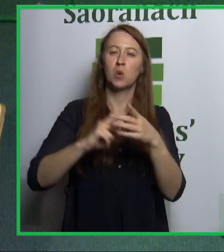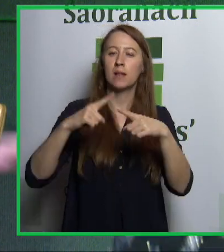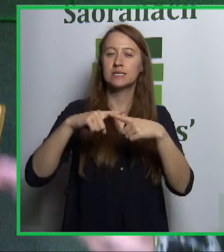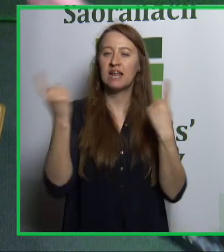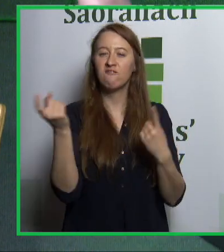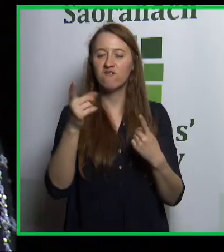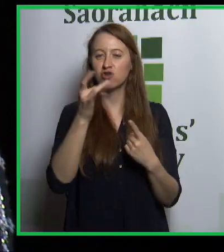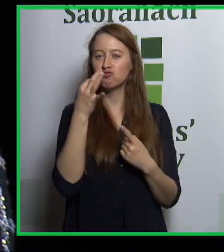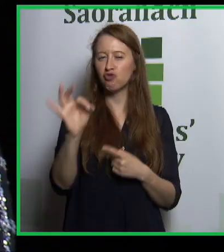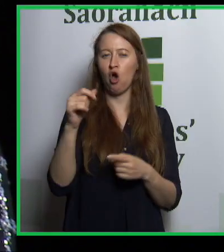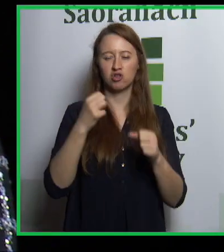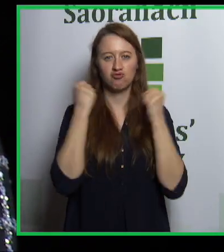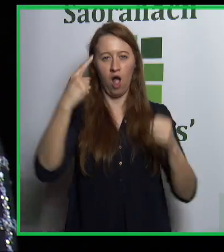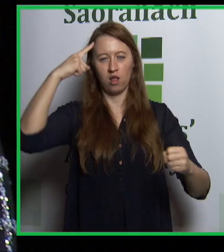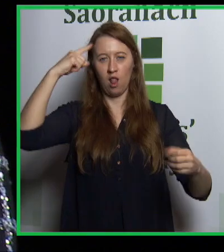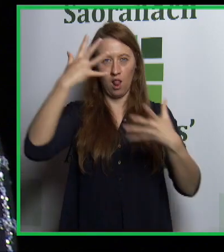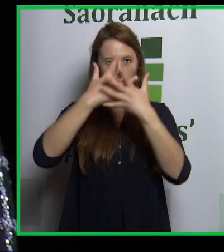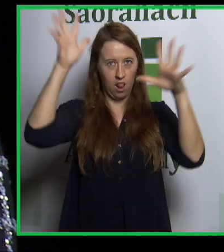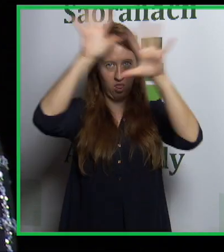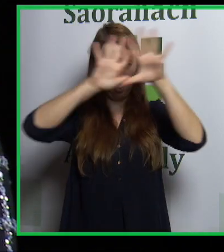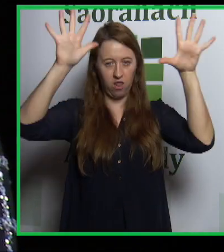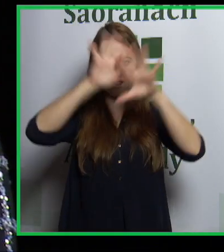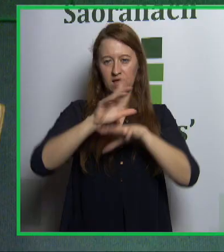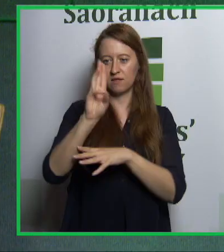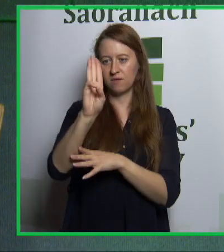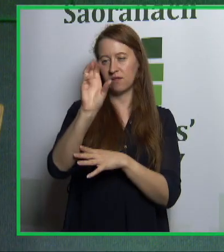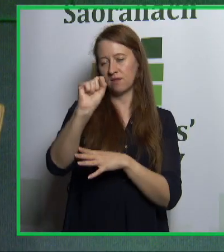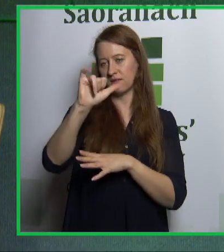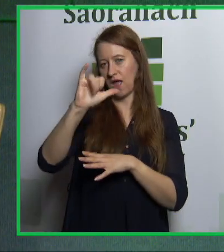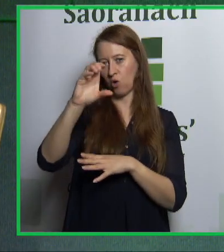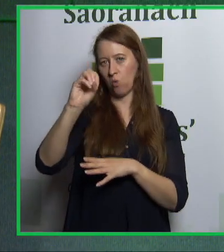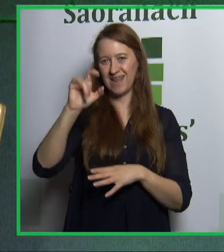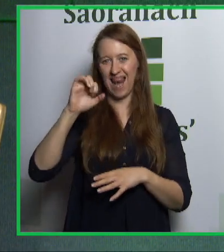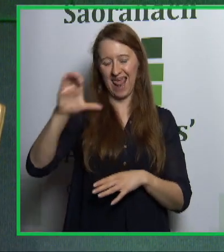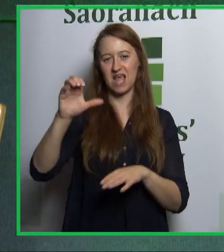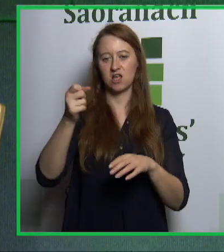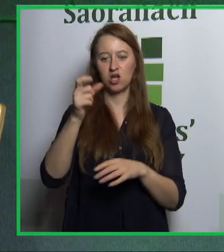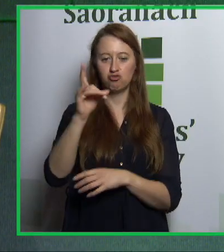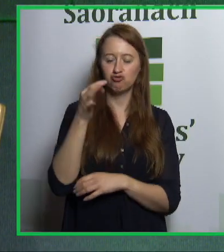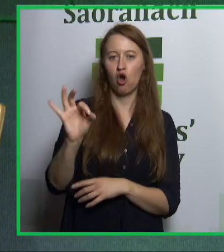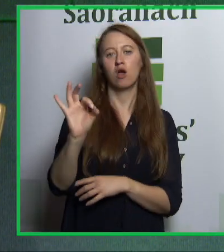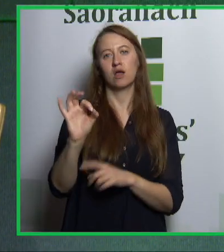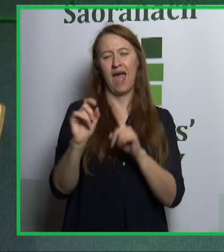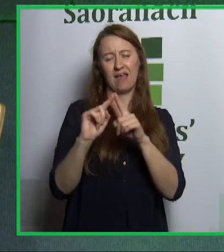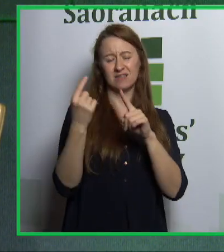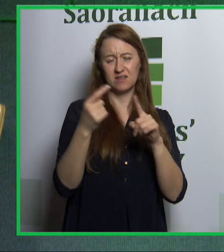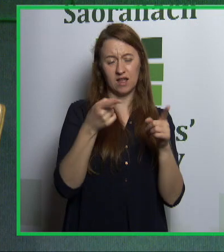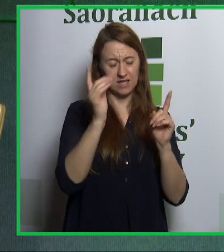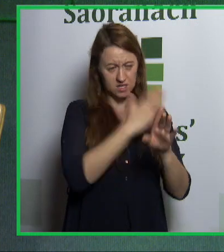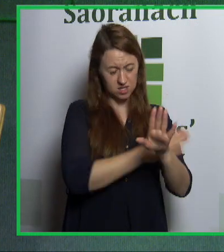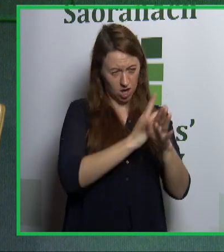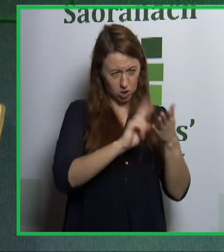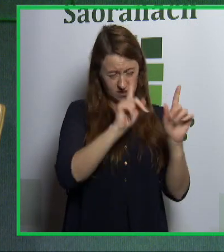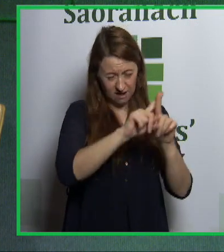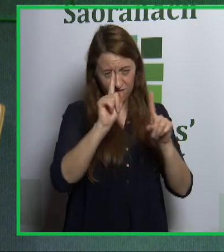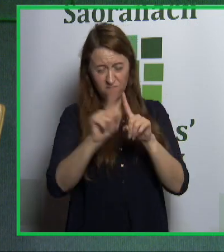scene, the rave scene that came in. Yeah. And I'm smiling like because like I've good memories, to be honest, of doing that. You know,